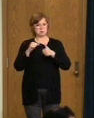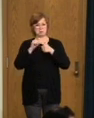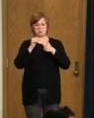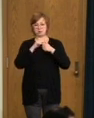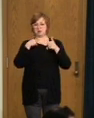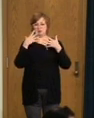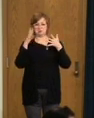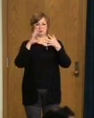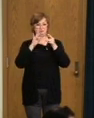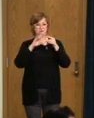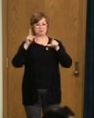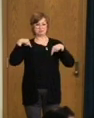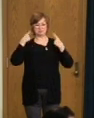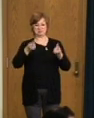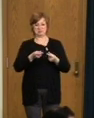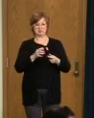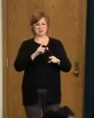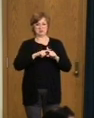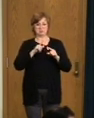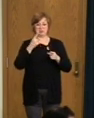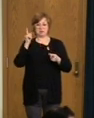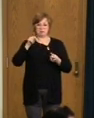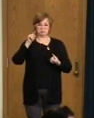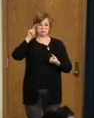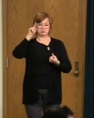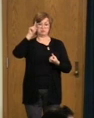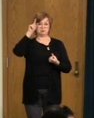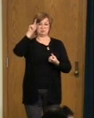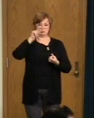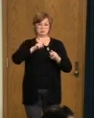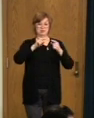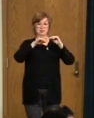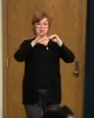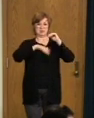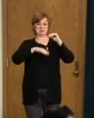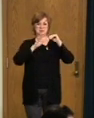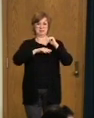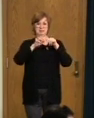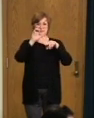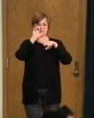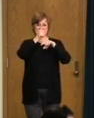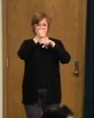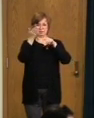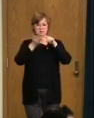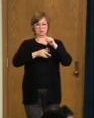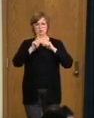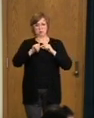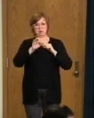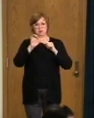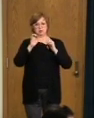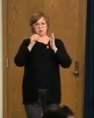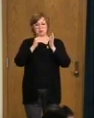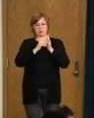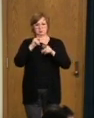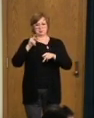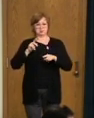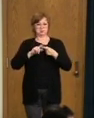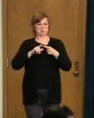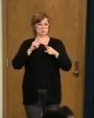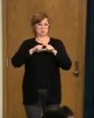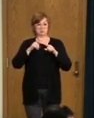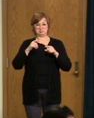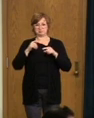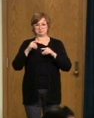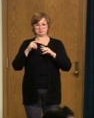per 100,000. And many provinces in winter in Canada and the Northern Hemisphere in Europe are struggling with